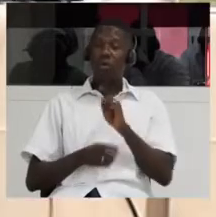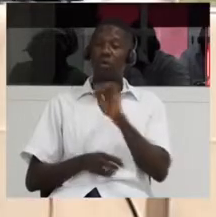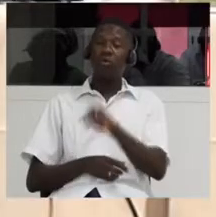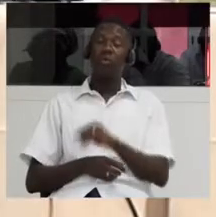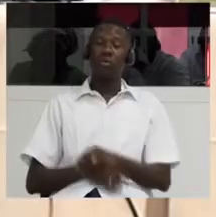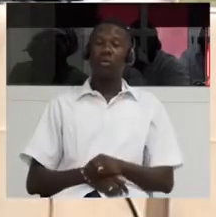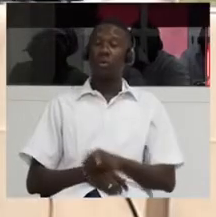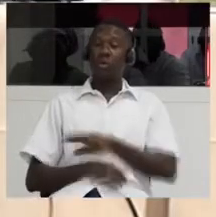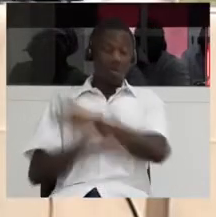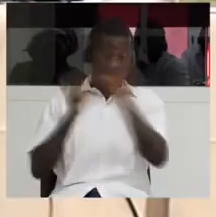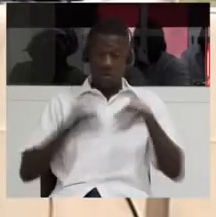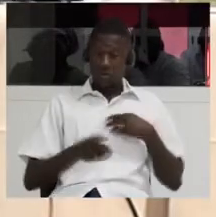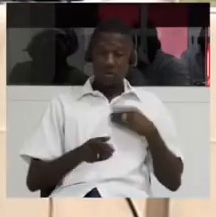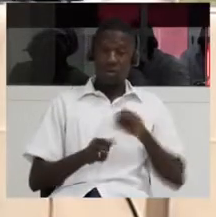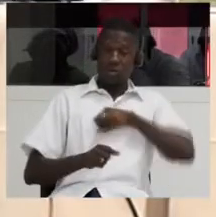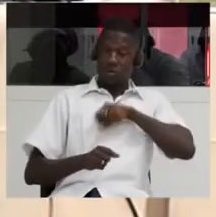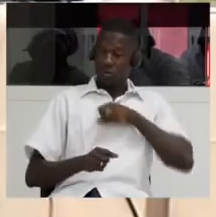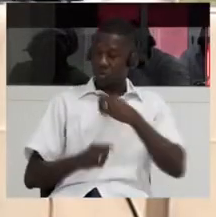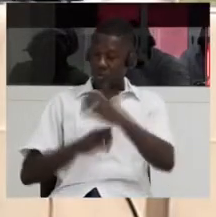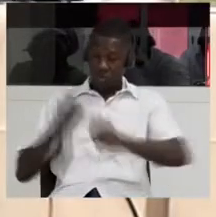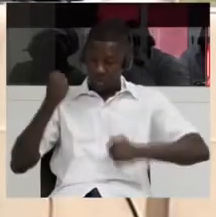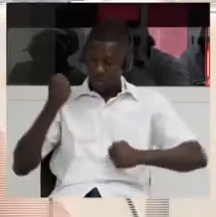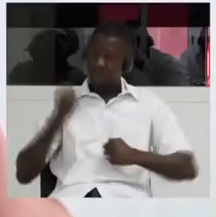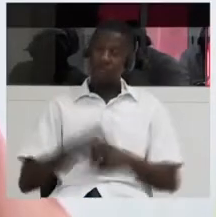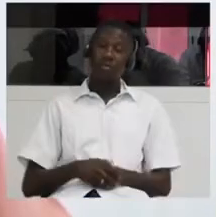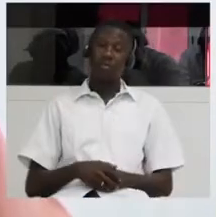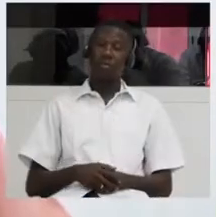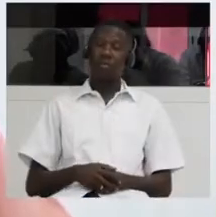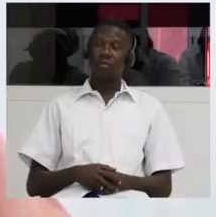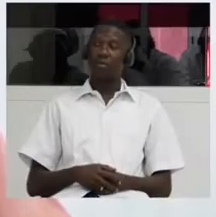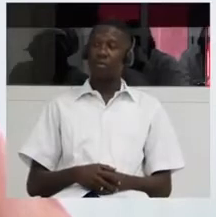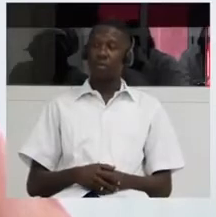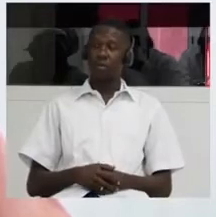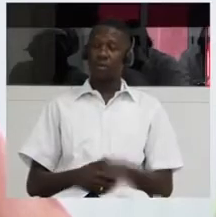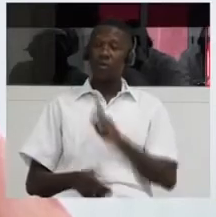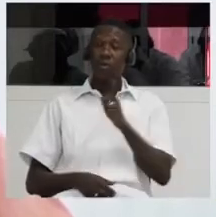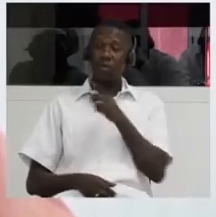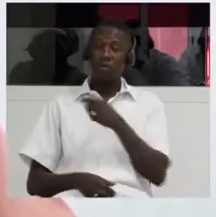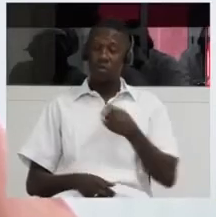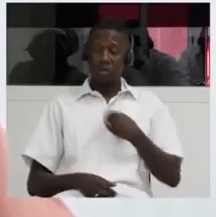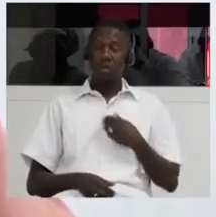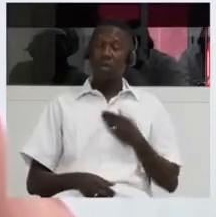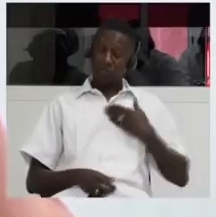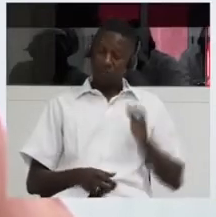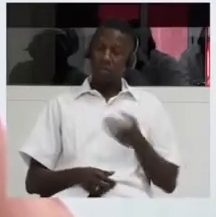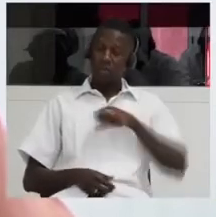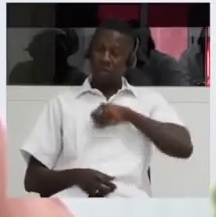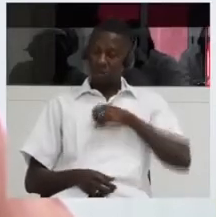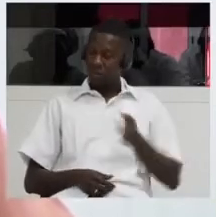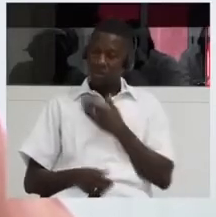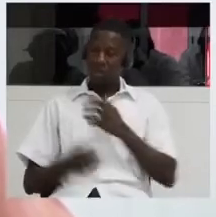And tell us what happened after that? I went in for my machine gun because I was a gunner.